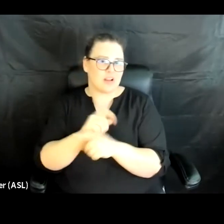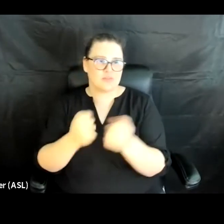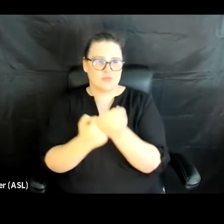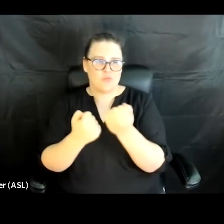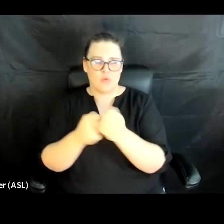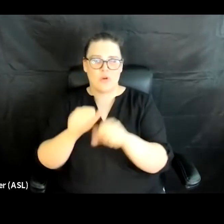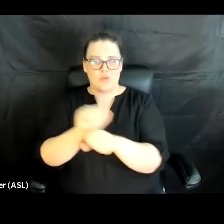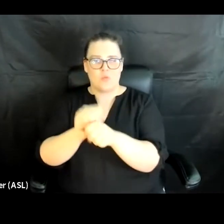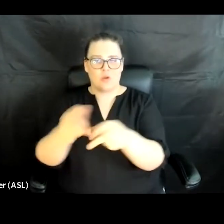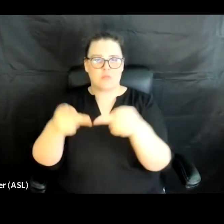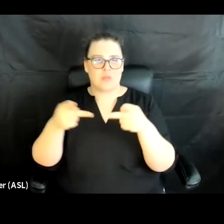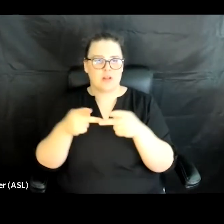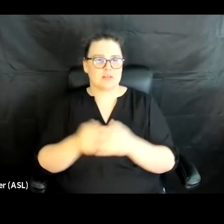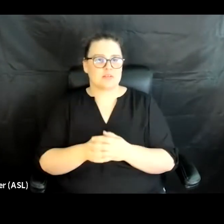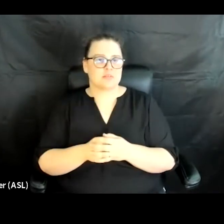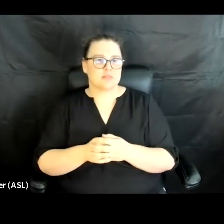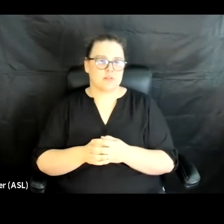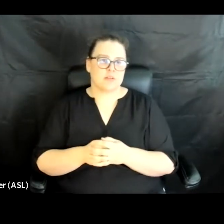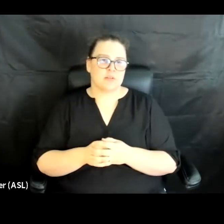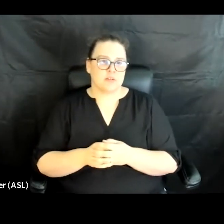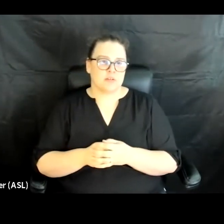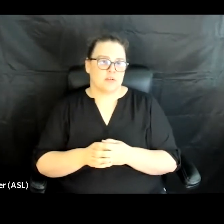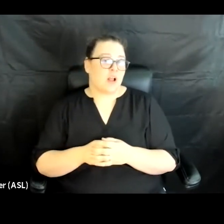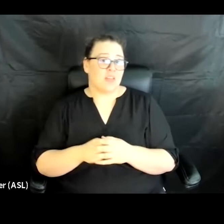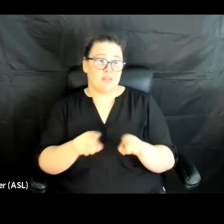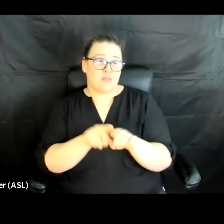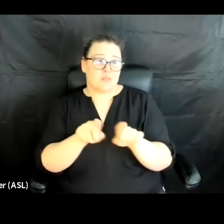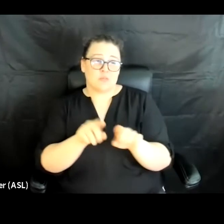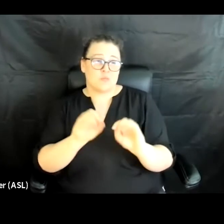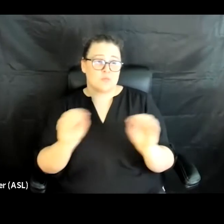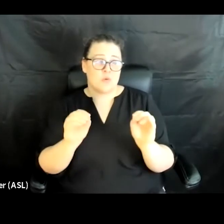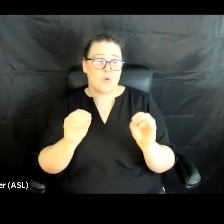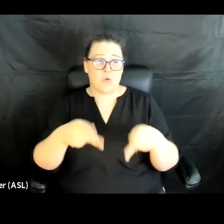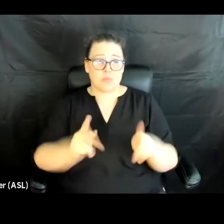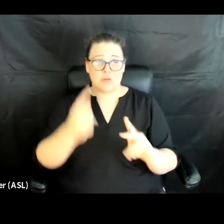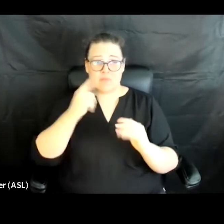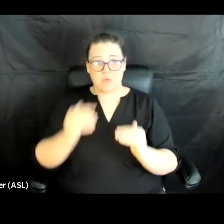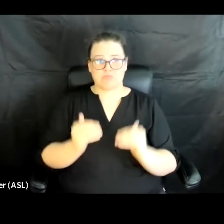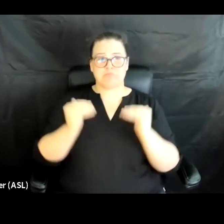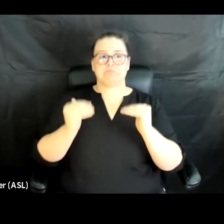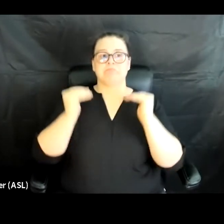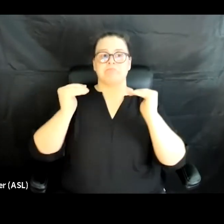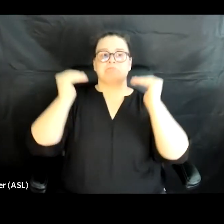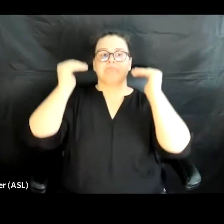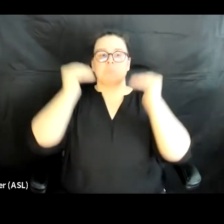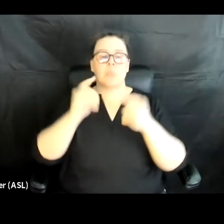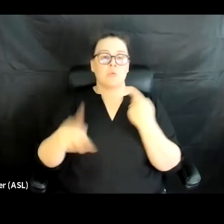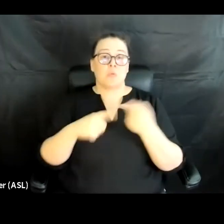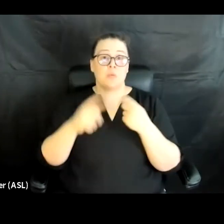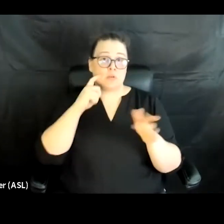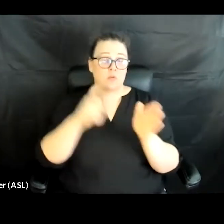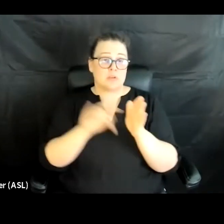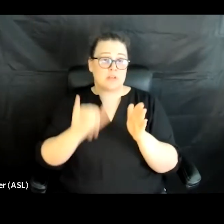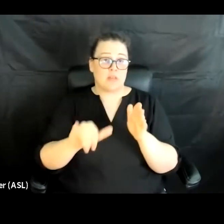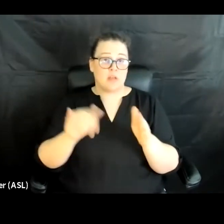little to no opportunities for career ladder advancement, as I originally spoke about. And when we see these shortages in